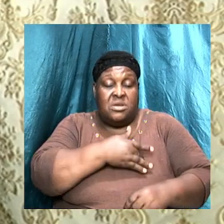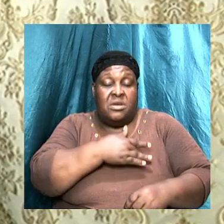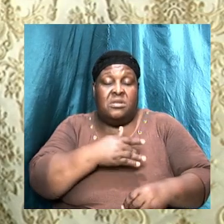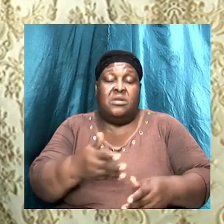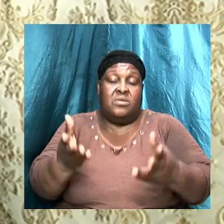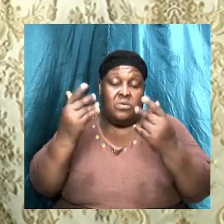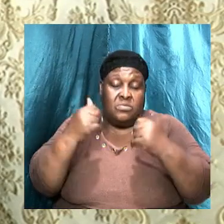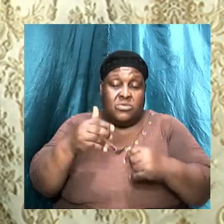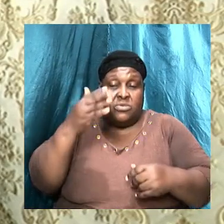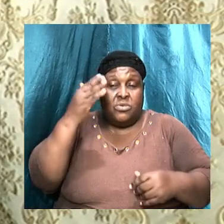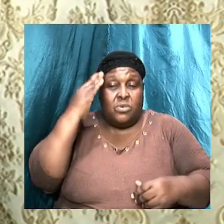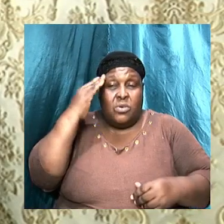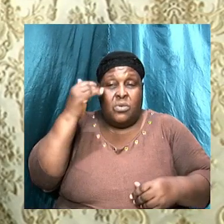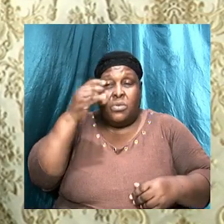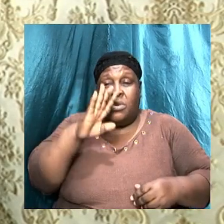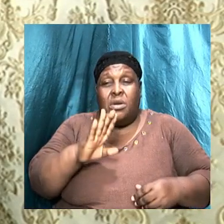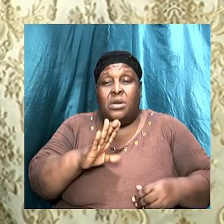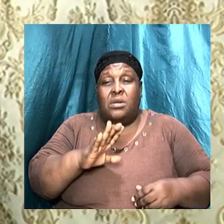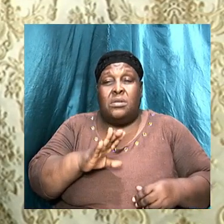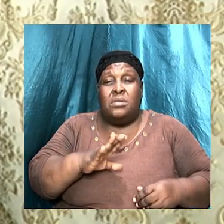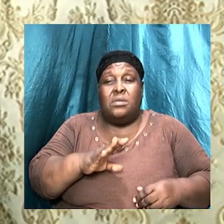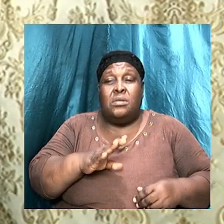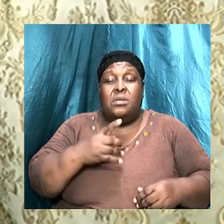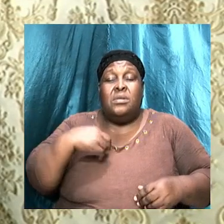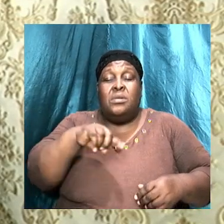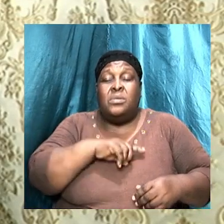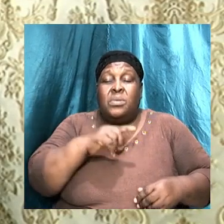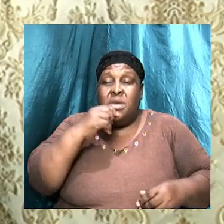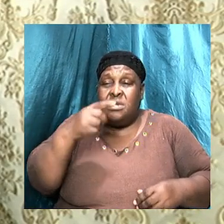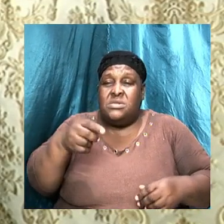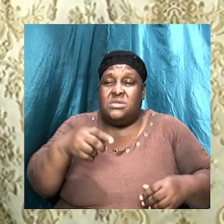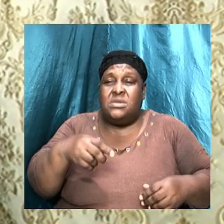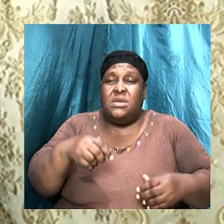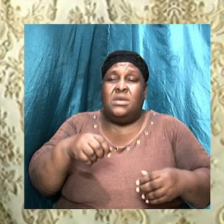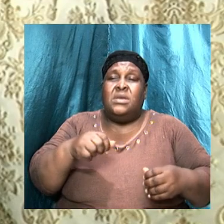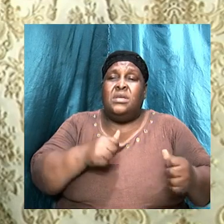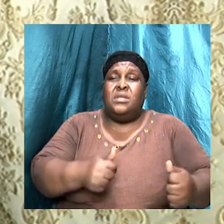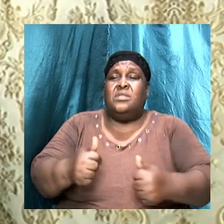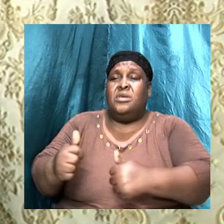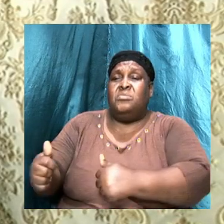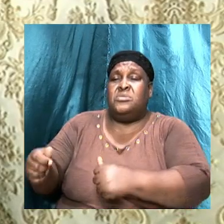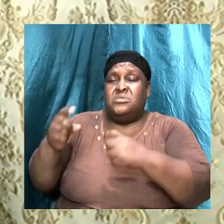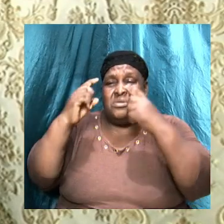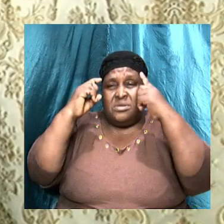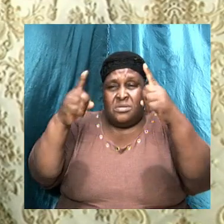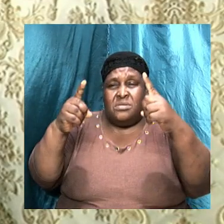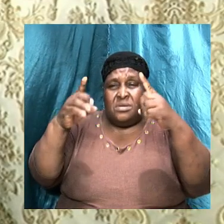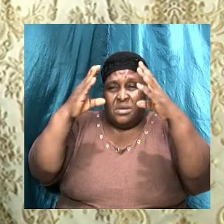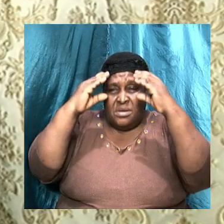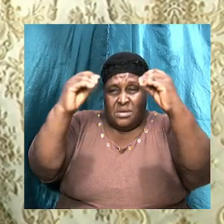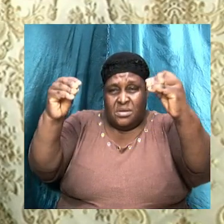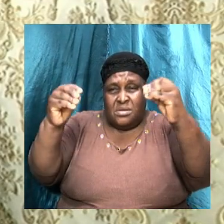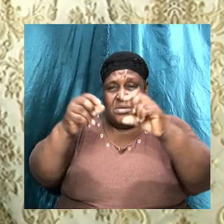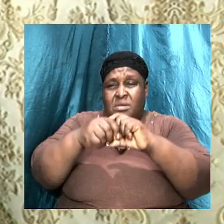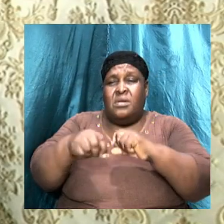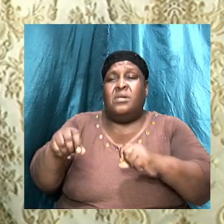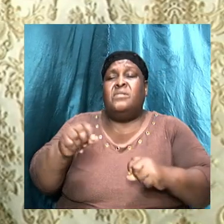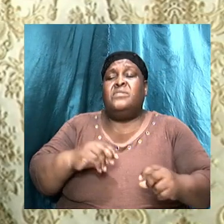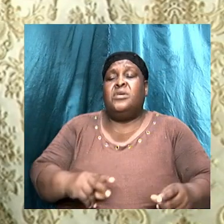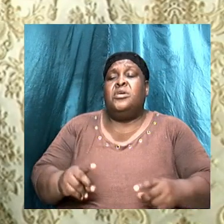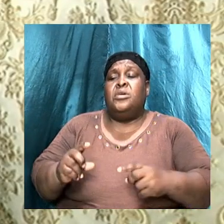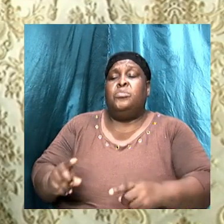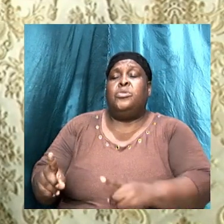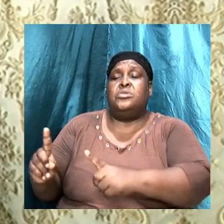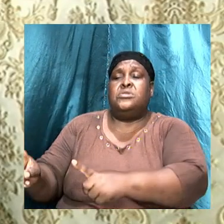Amen. So, we did say that the apostles' doctrine was or is the teachings of the apostles. Amen.